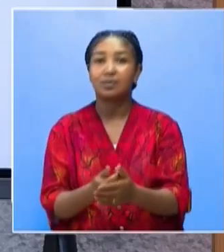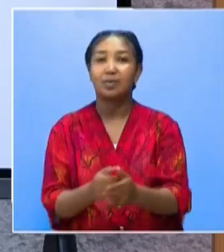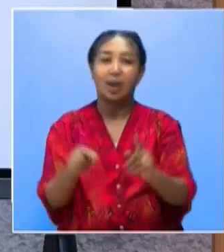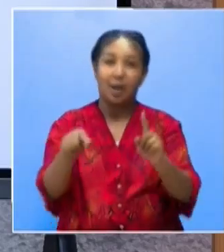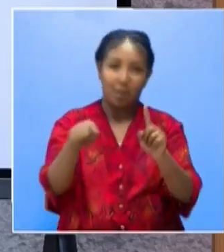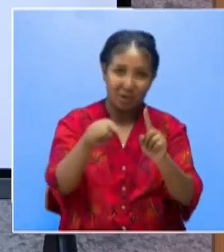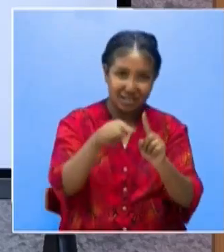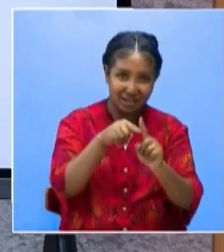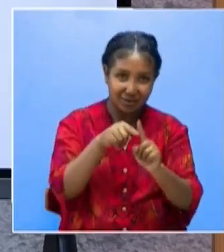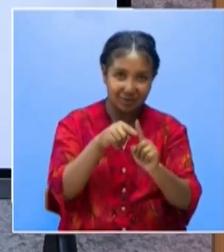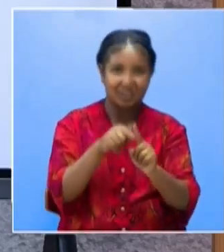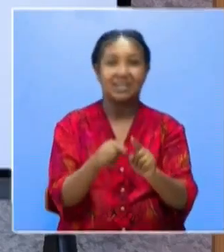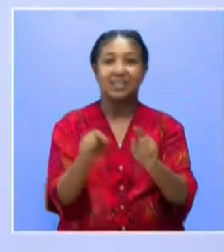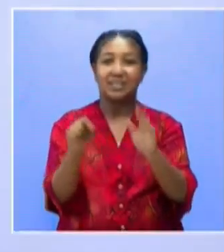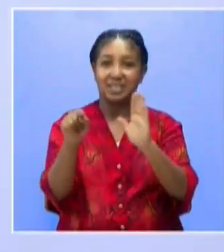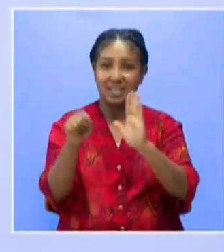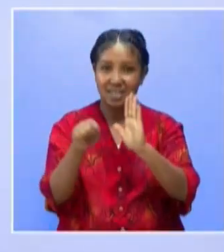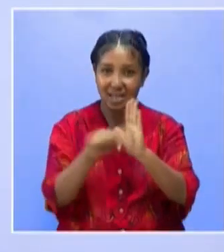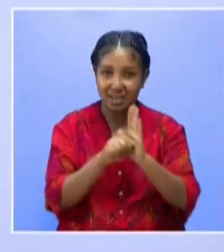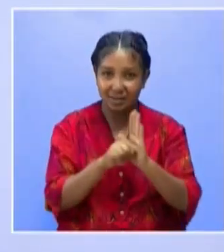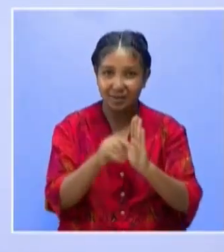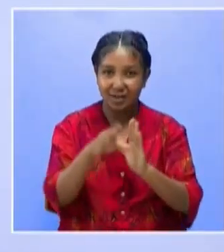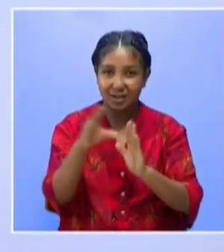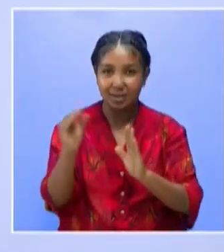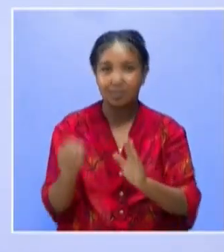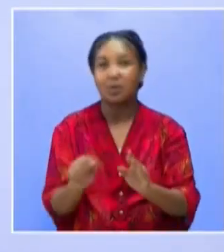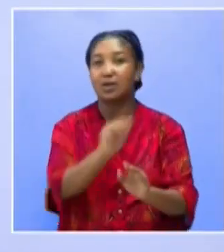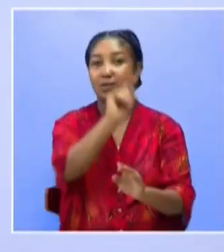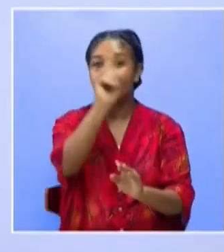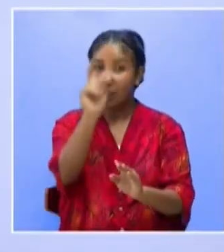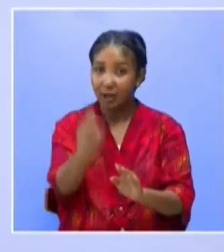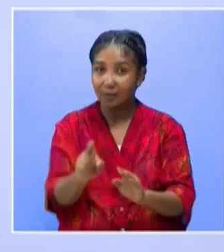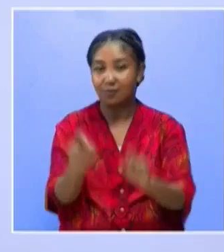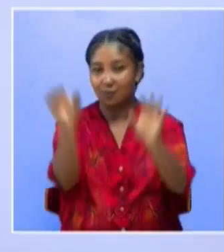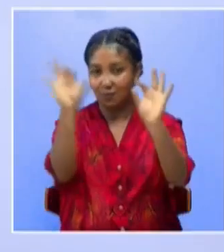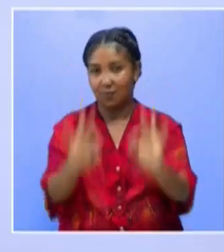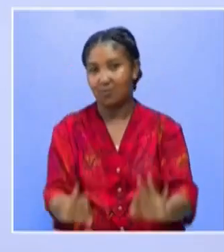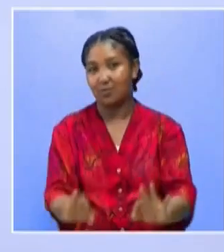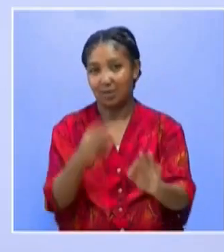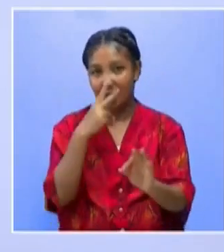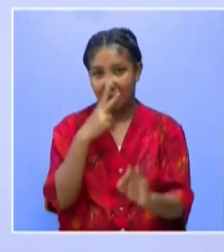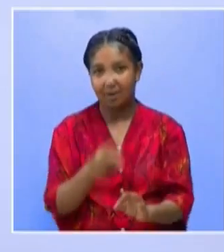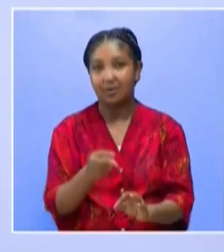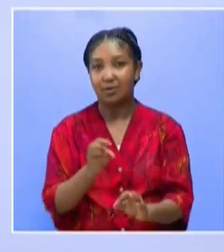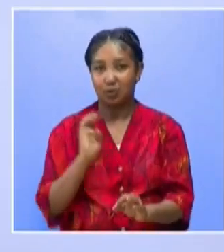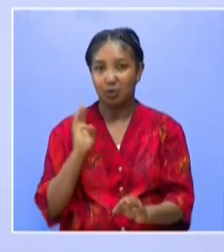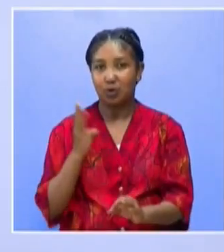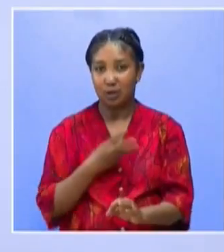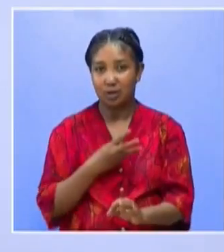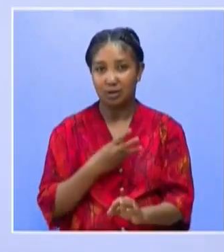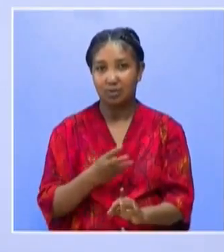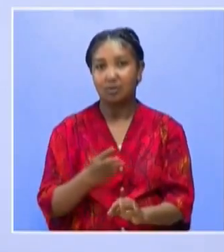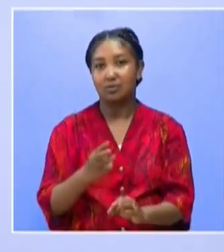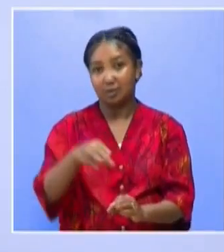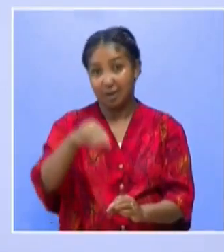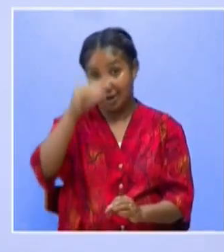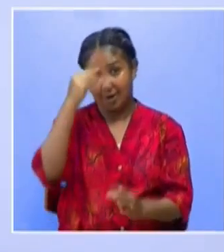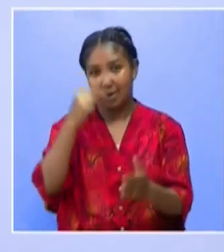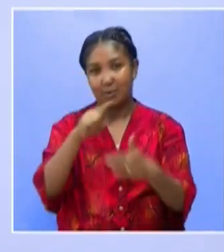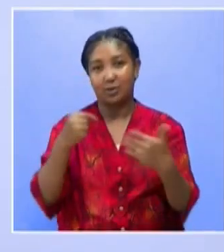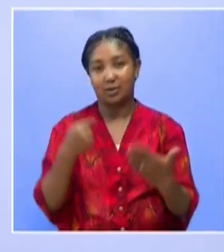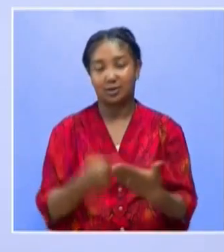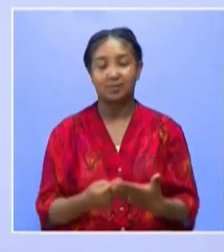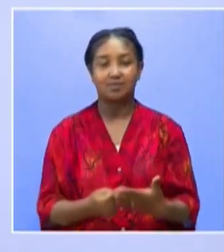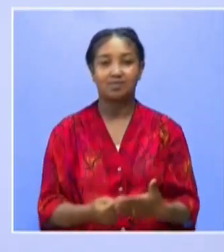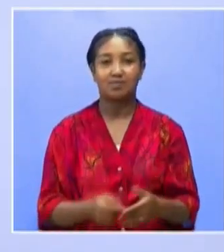Positive, negative, and interrogative or question forms. We will talk about that.